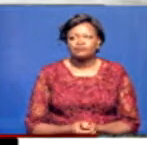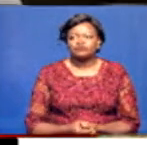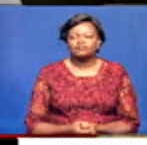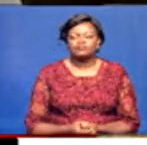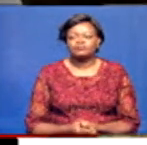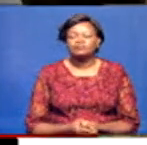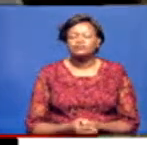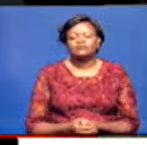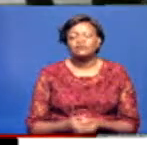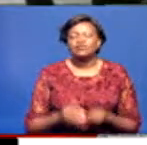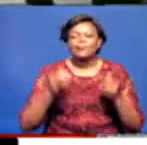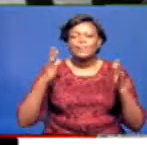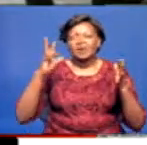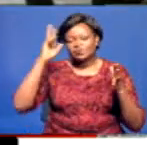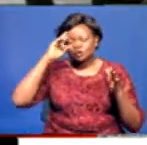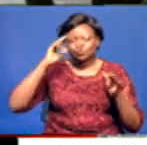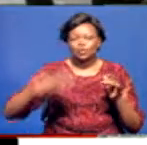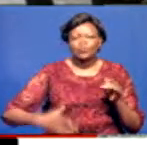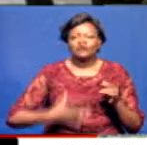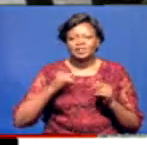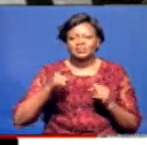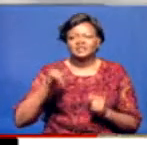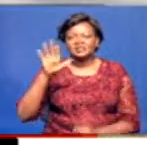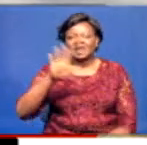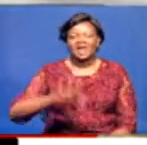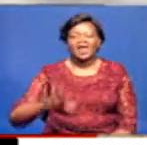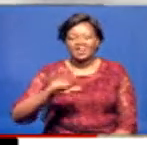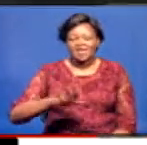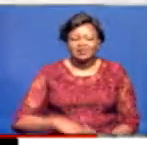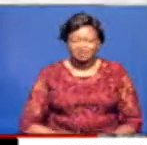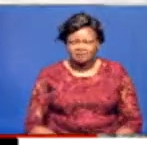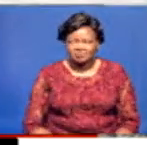visit this destination.